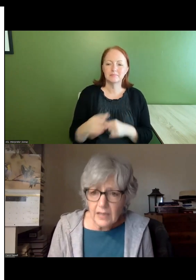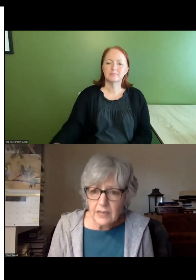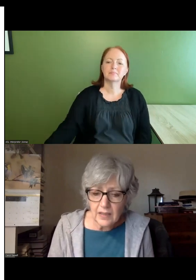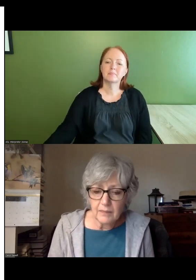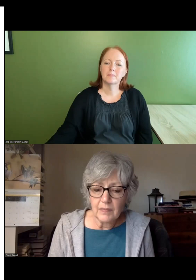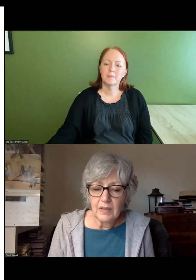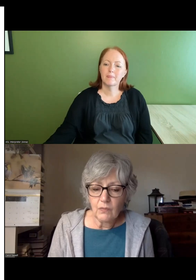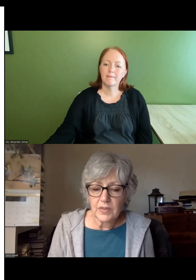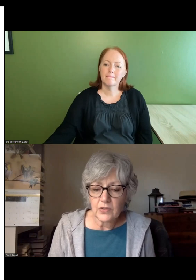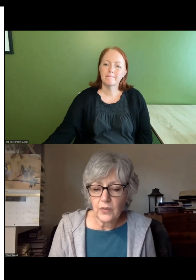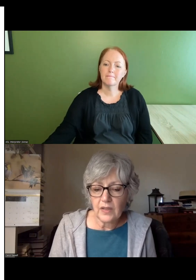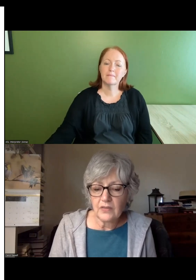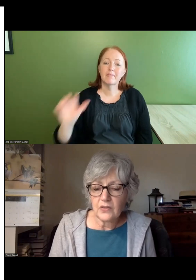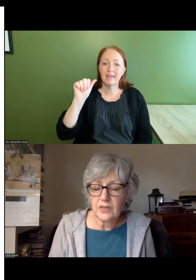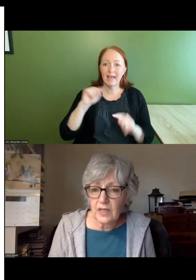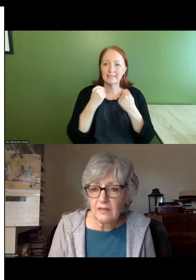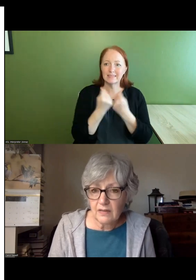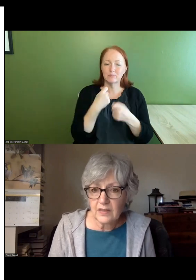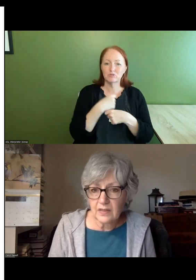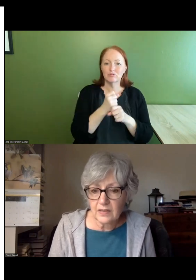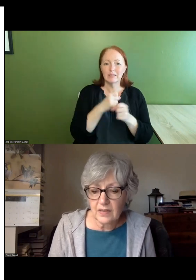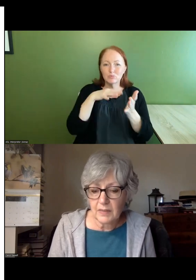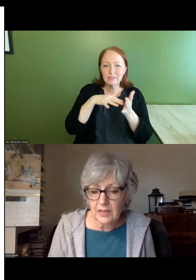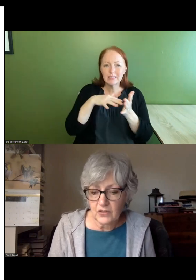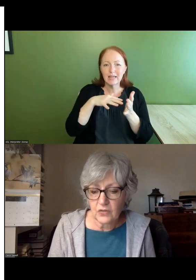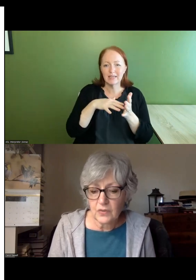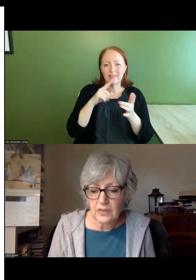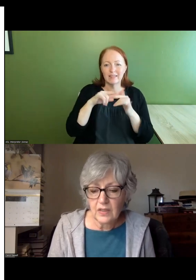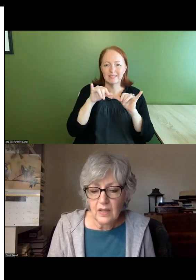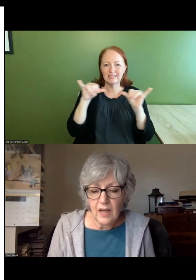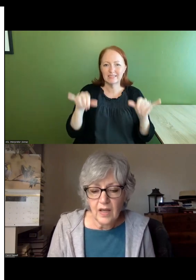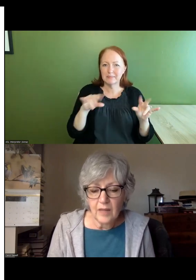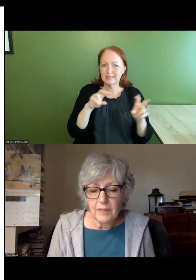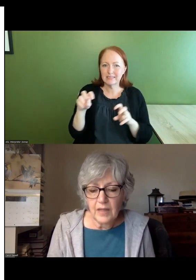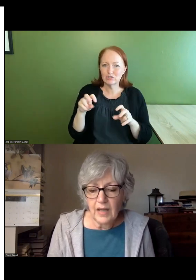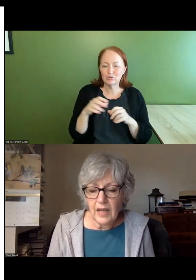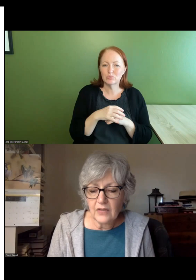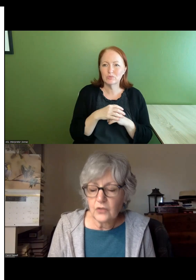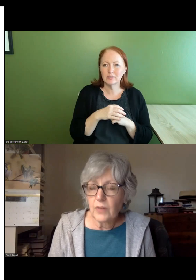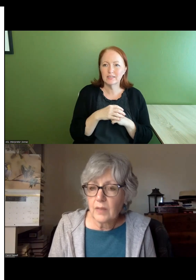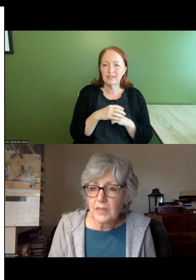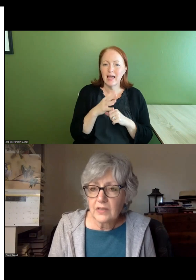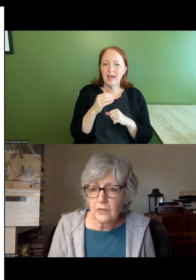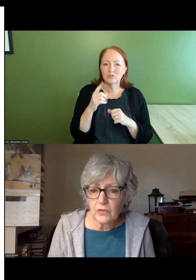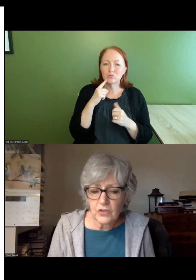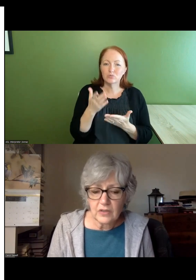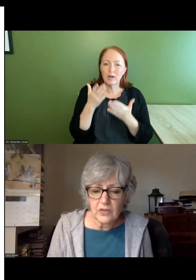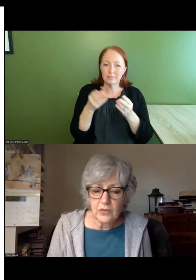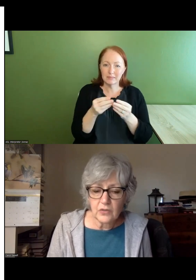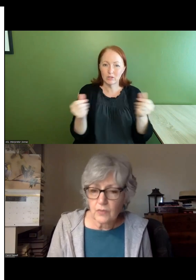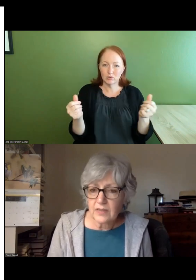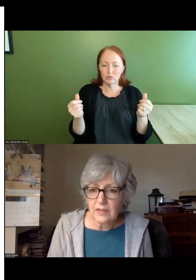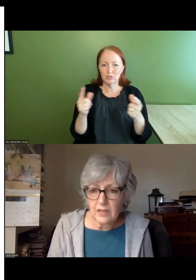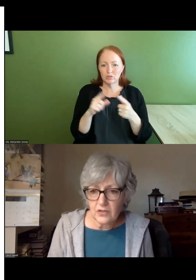The A-Team was created to study these systemic issues and to recommend solutions